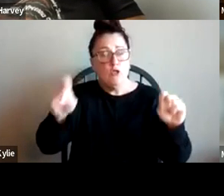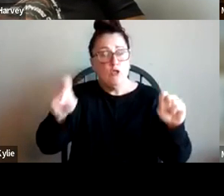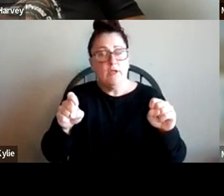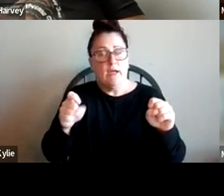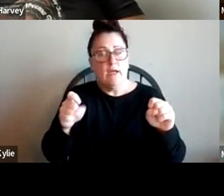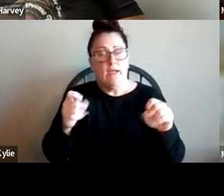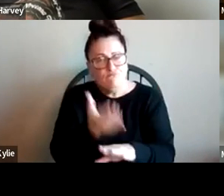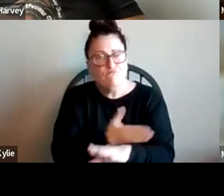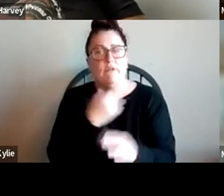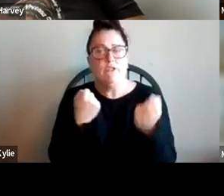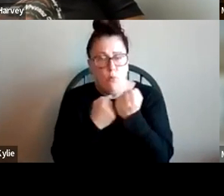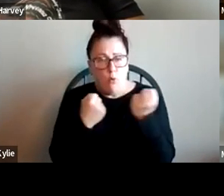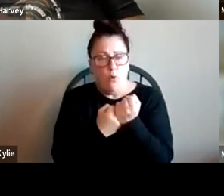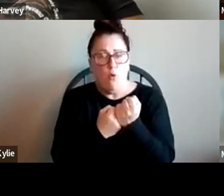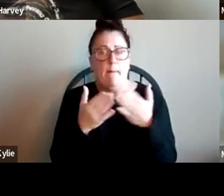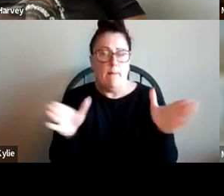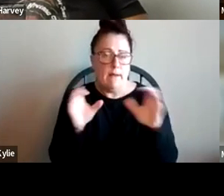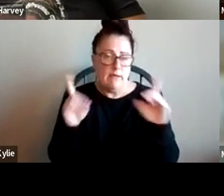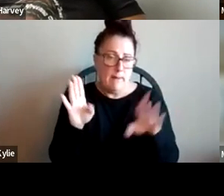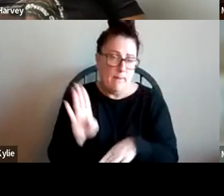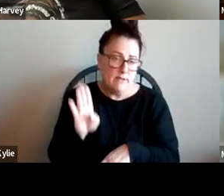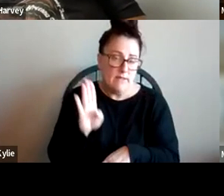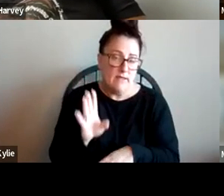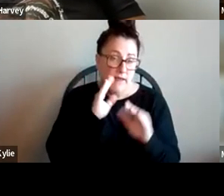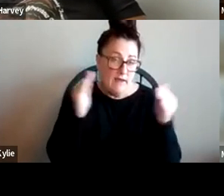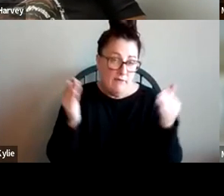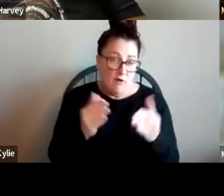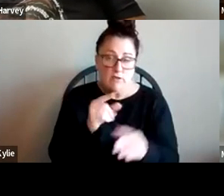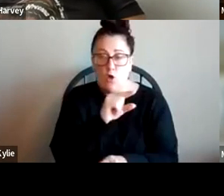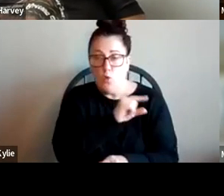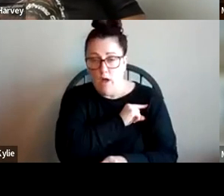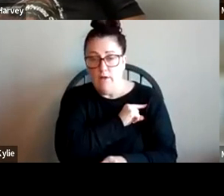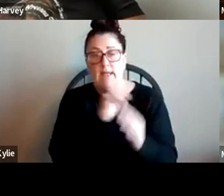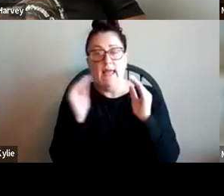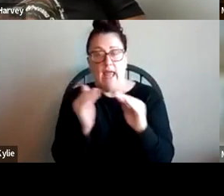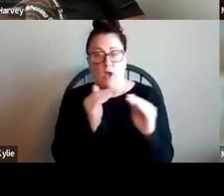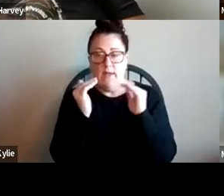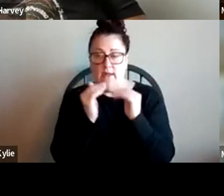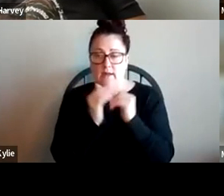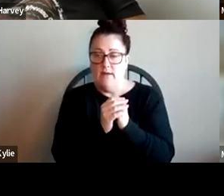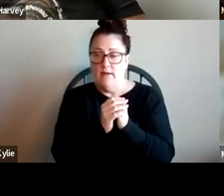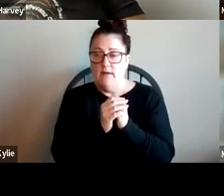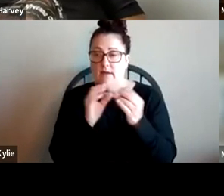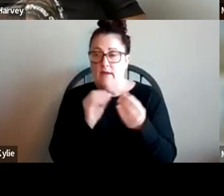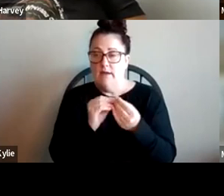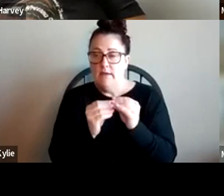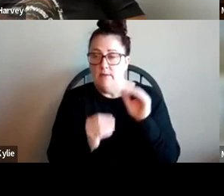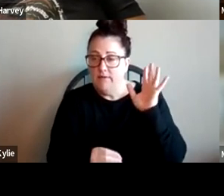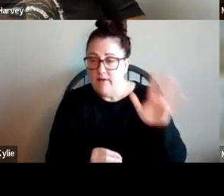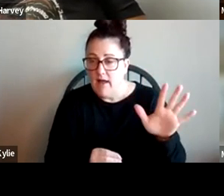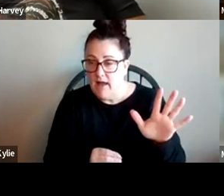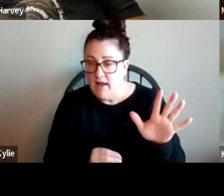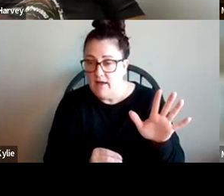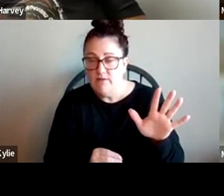reinvigorate support for public education in Boston through a focus on quality and equity. And number five, able to assemble